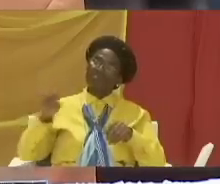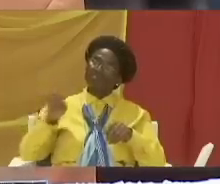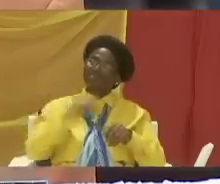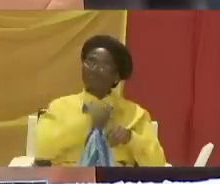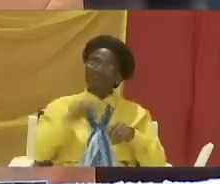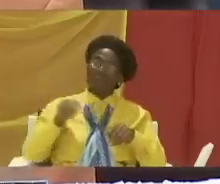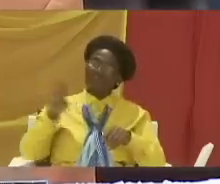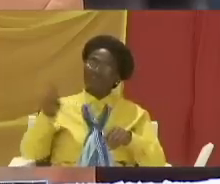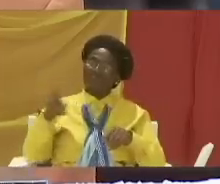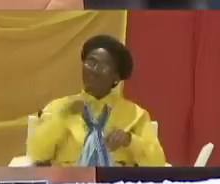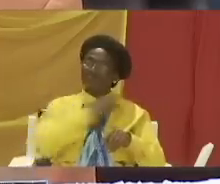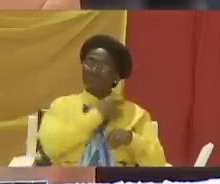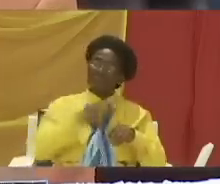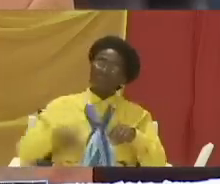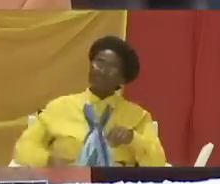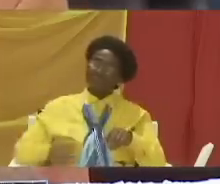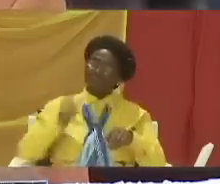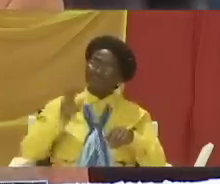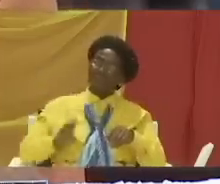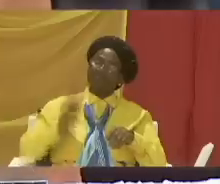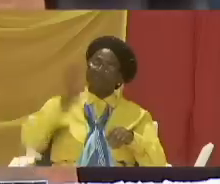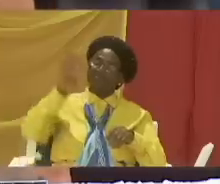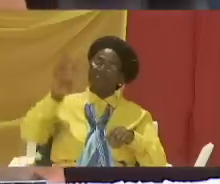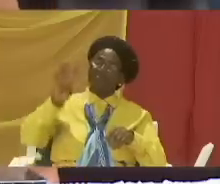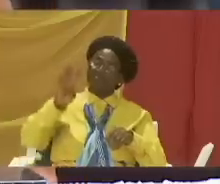4, 8 to 17,